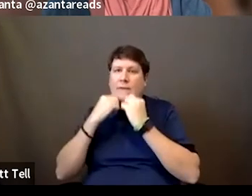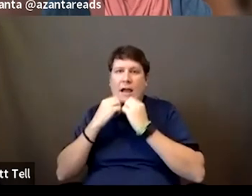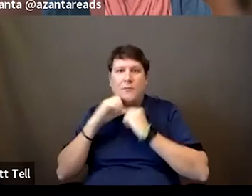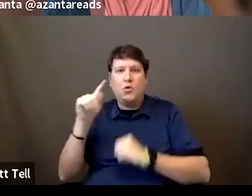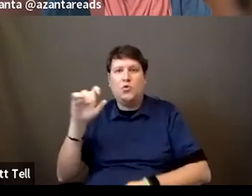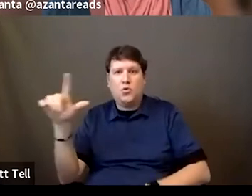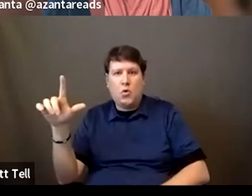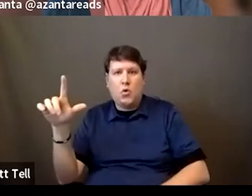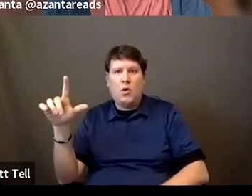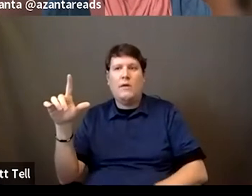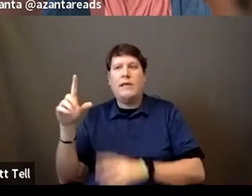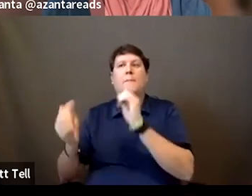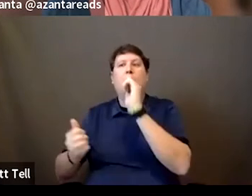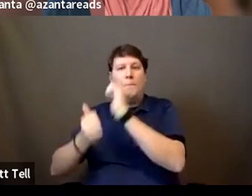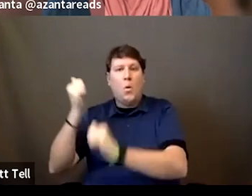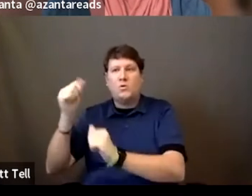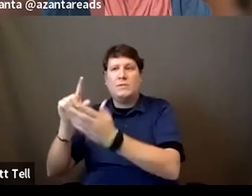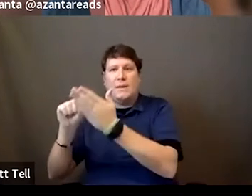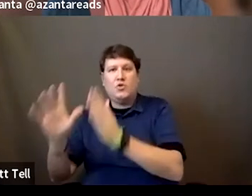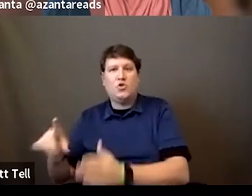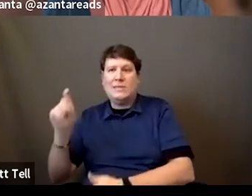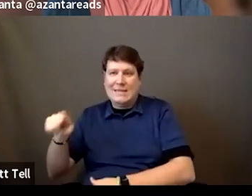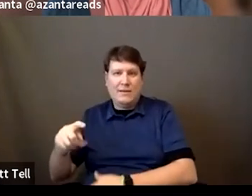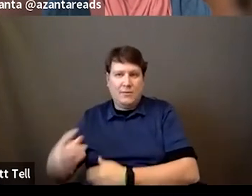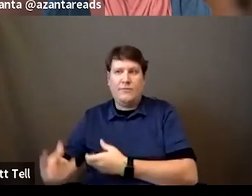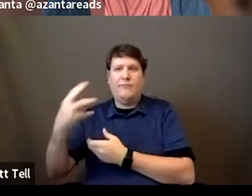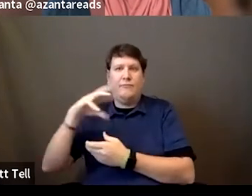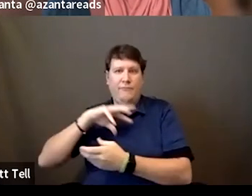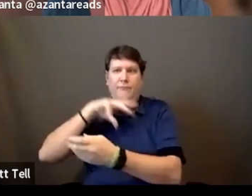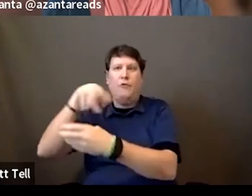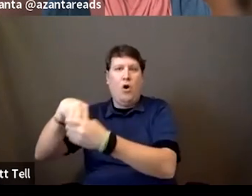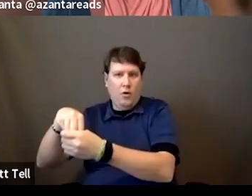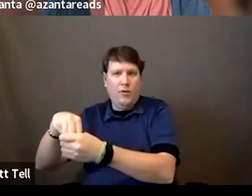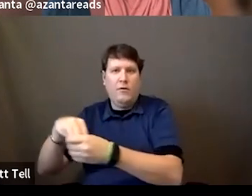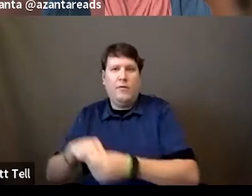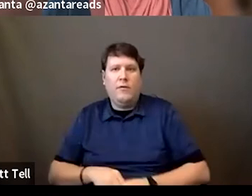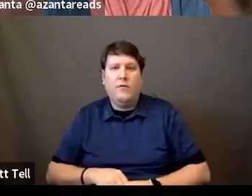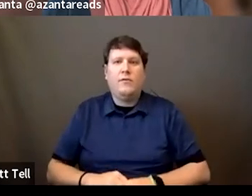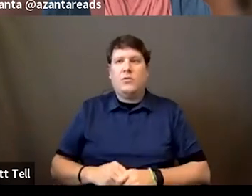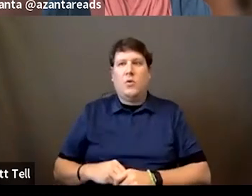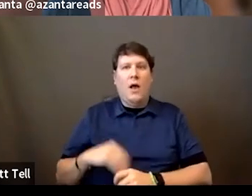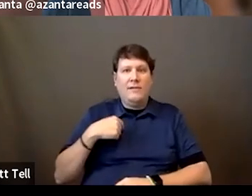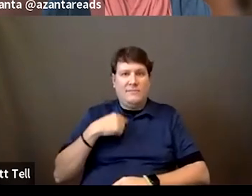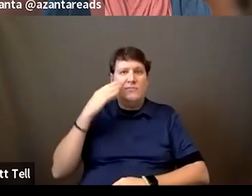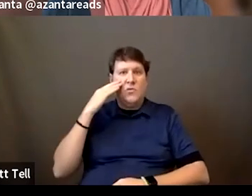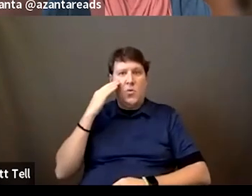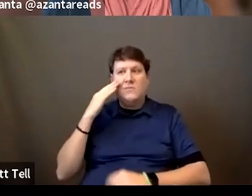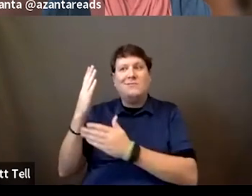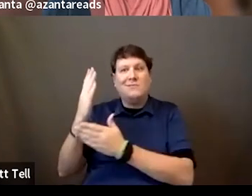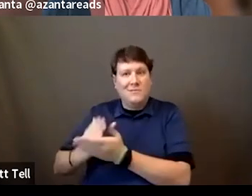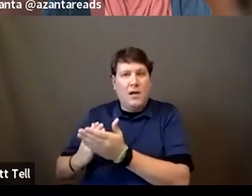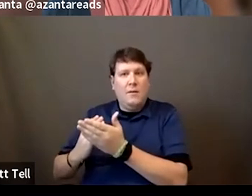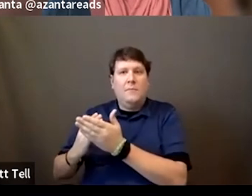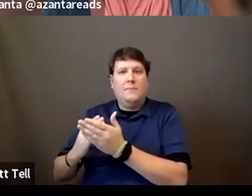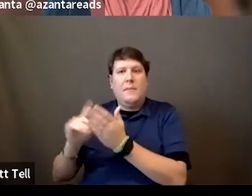more. There are a few examples of books that have blown up because of BookTok. So a few examples that come